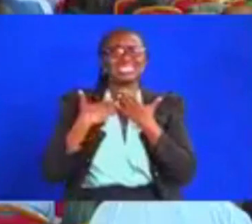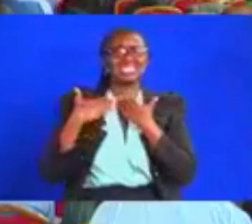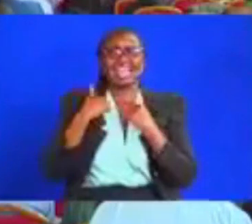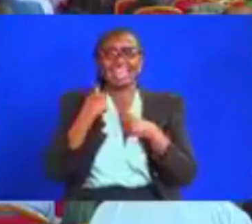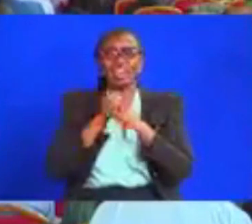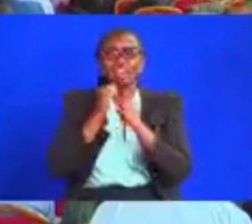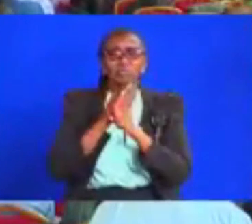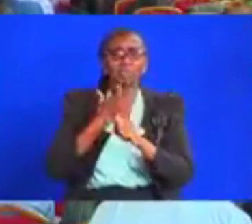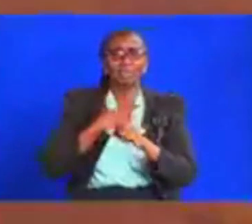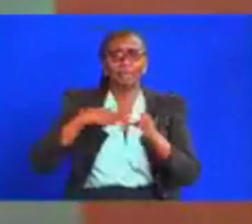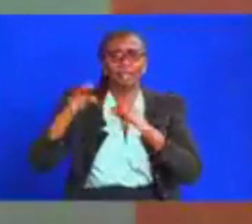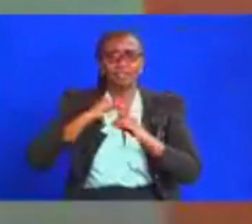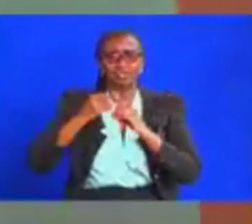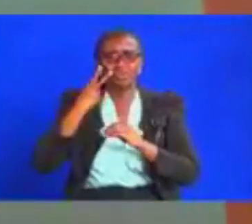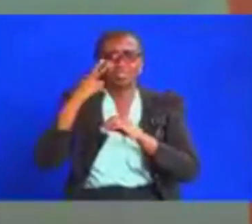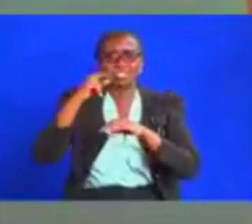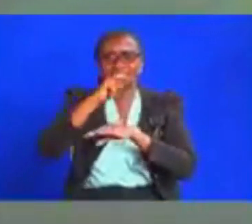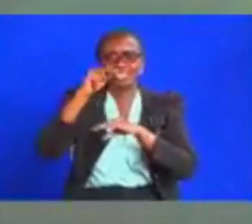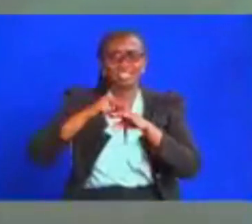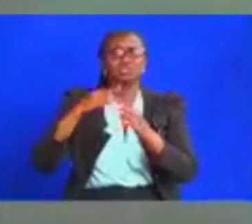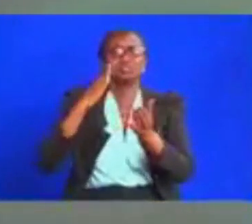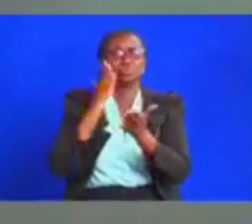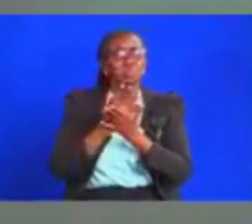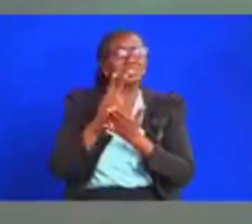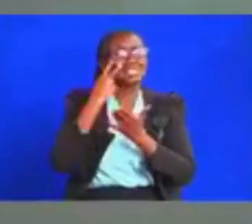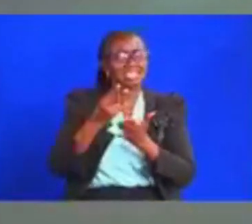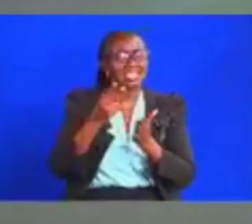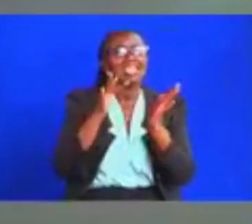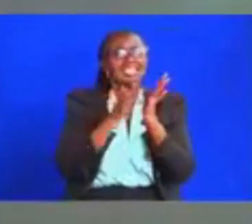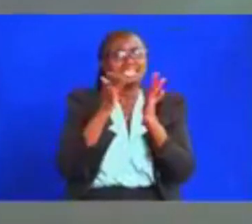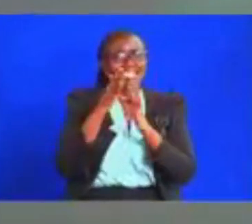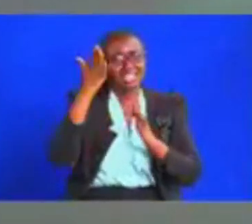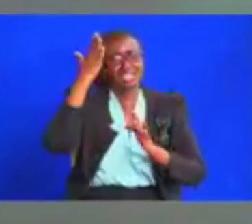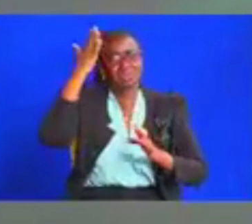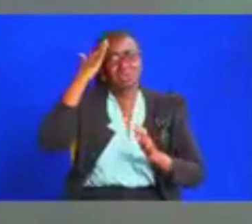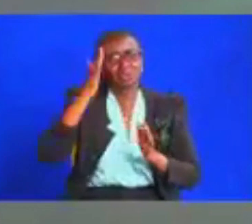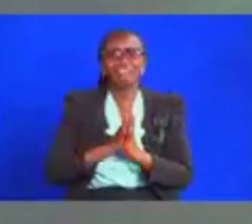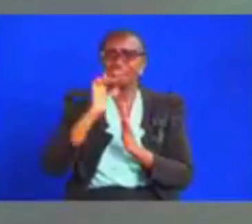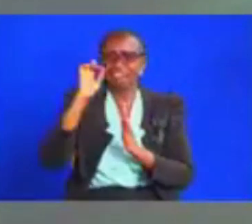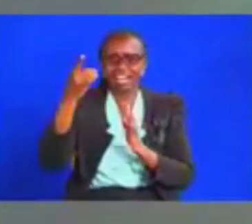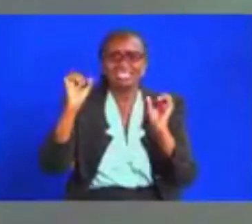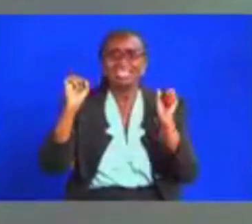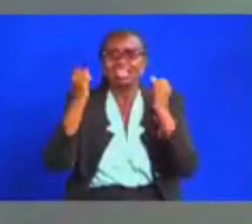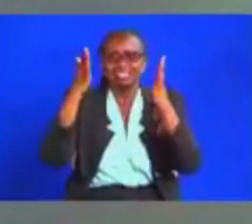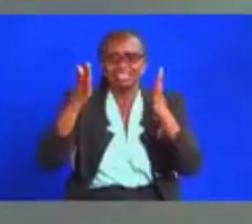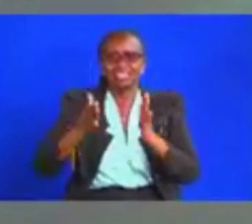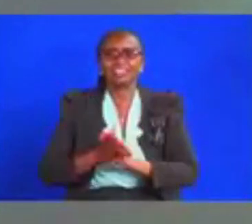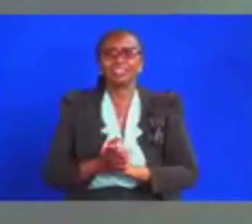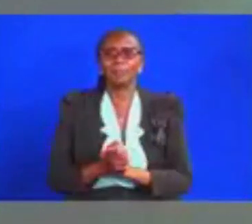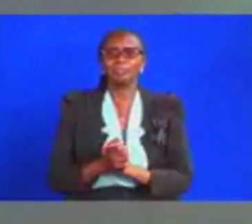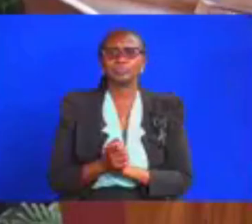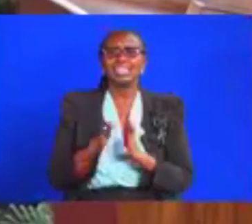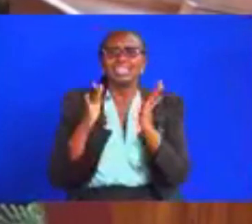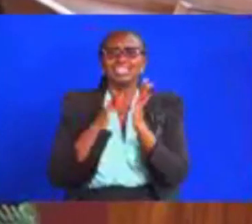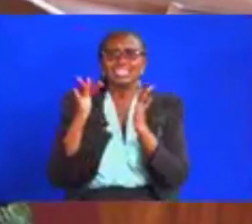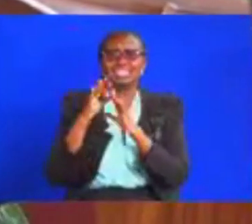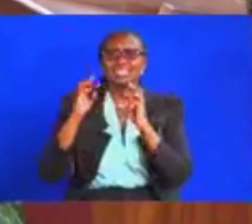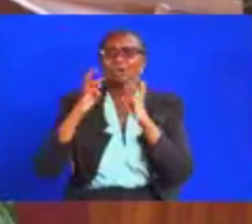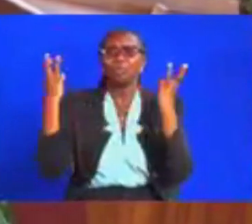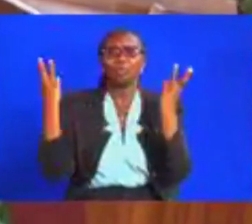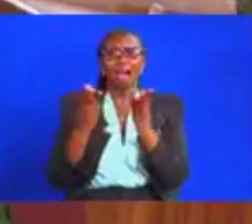my contributions to see the nation, see him revealed. First, as Savior. The Jesus the world